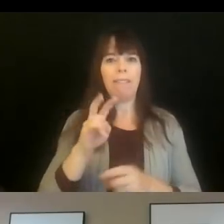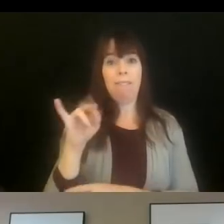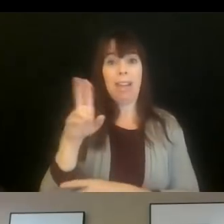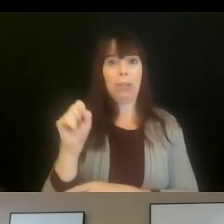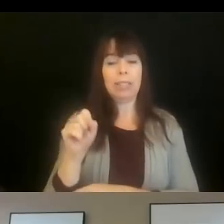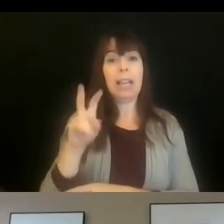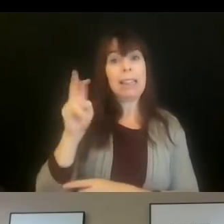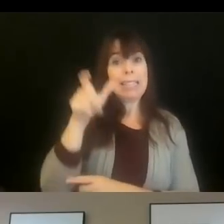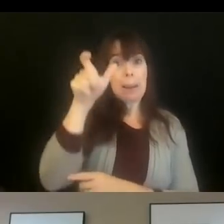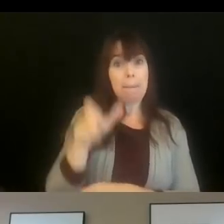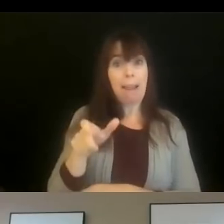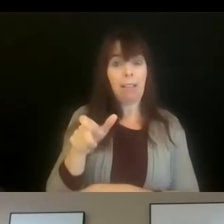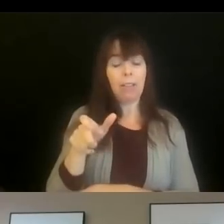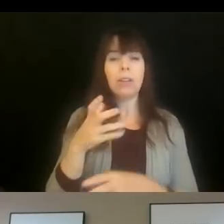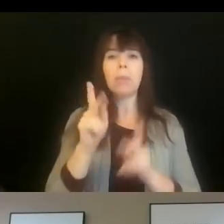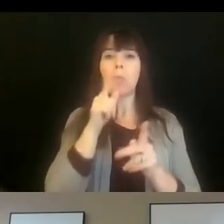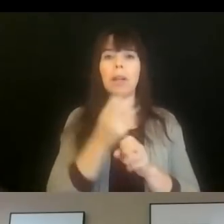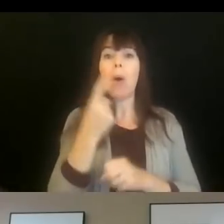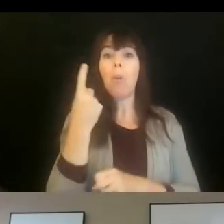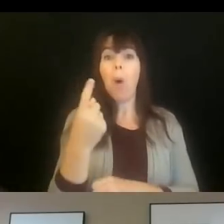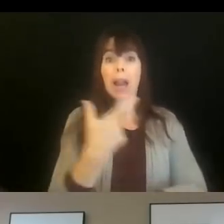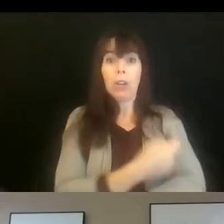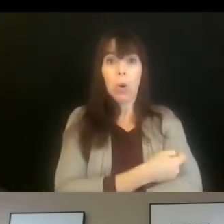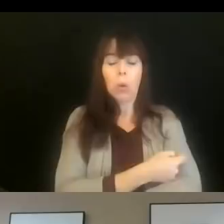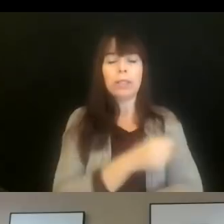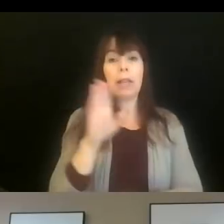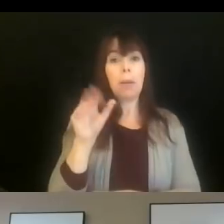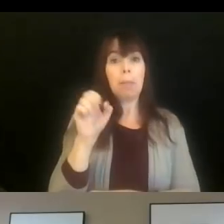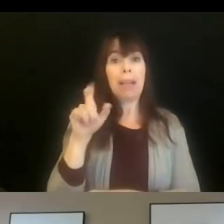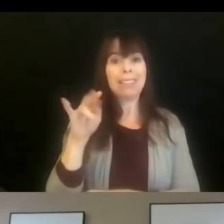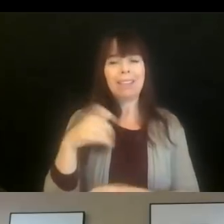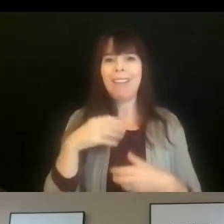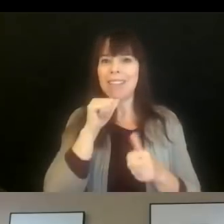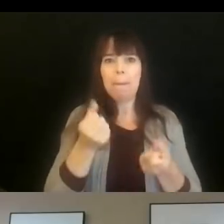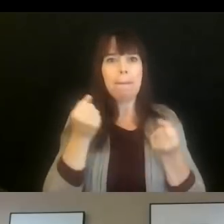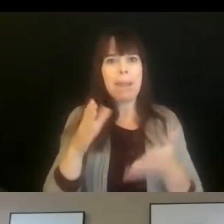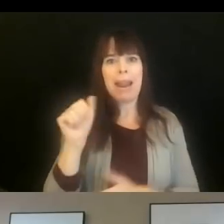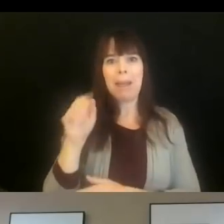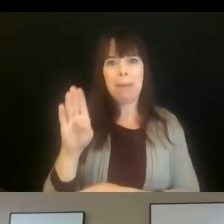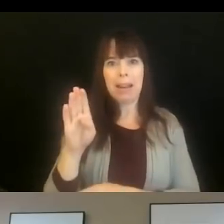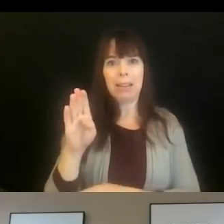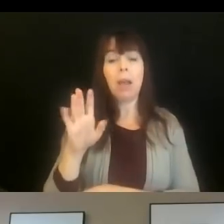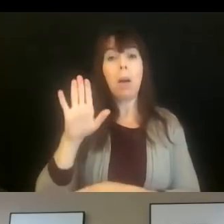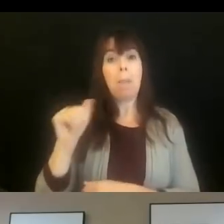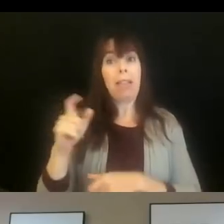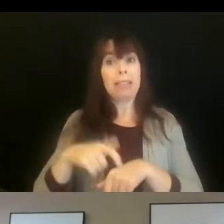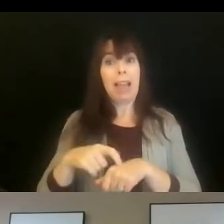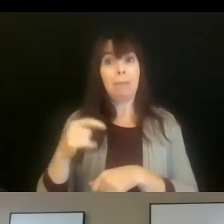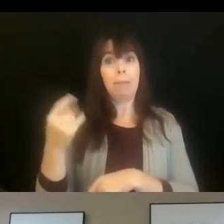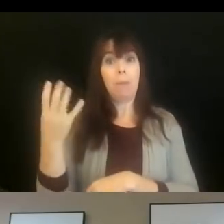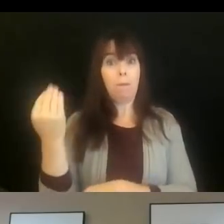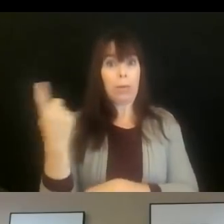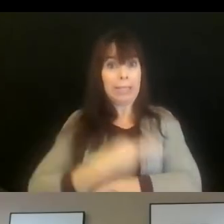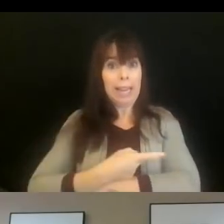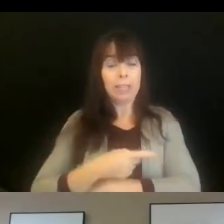the people who receive 1 dose. At baseline, they have very low antibody titer. And by day 14 and 28,